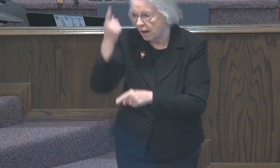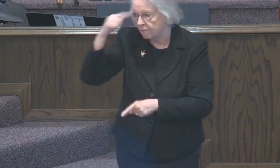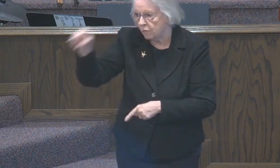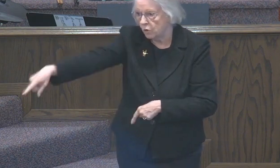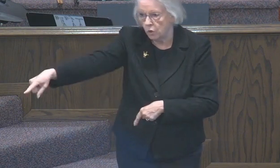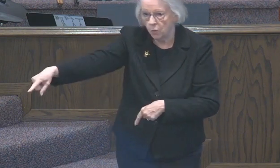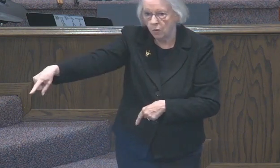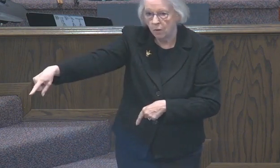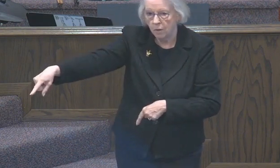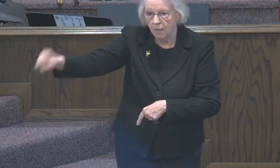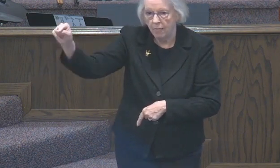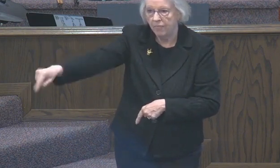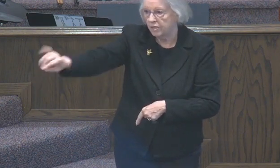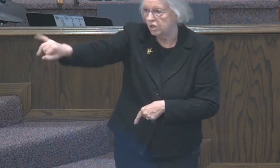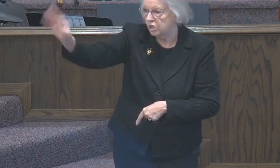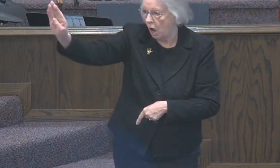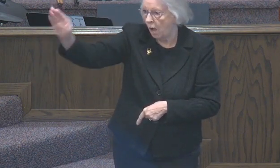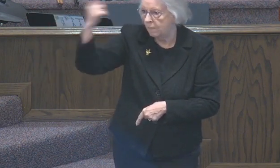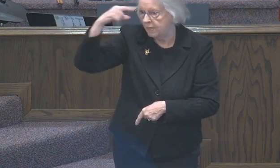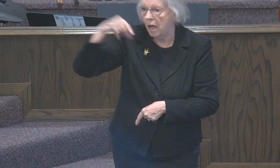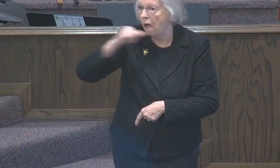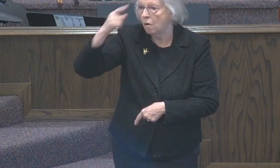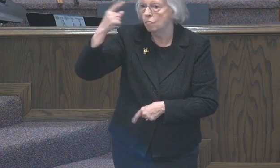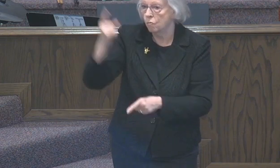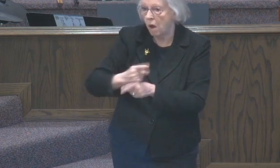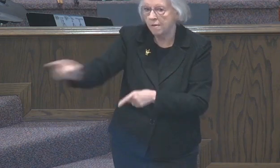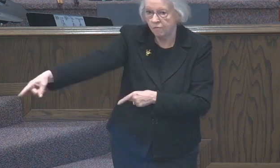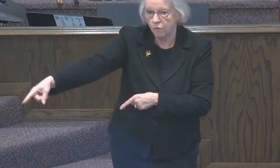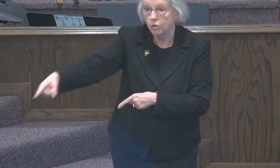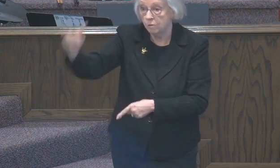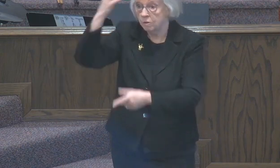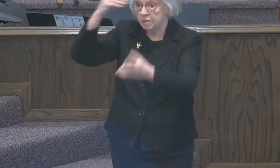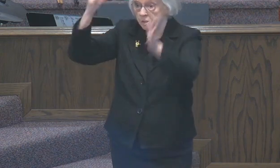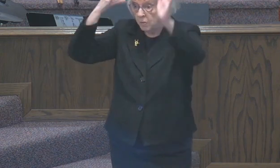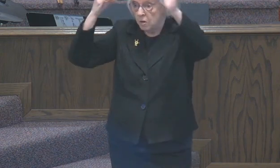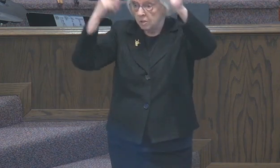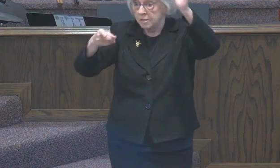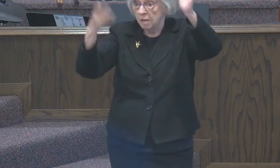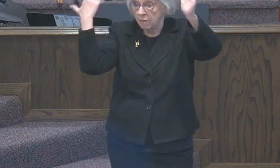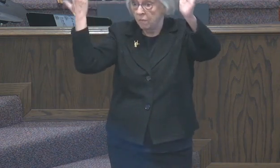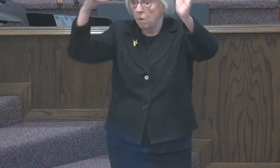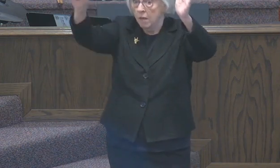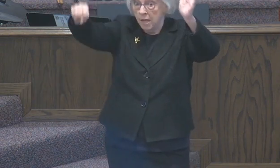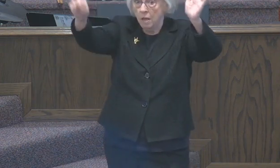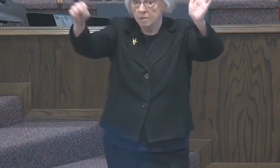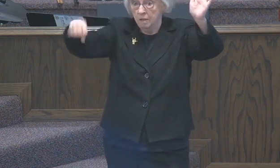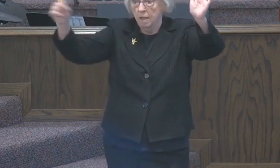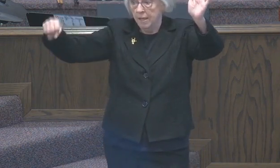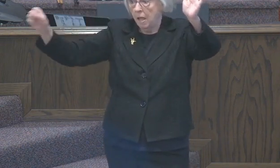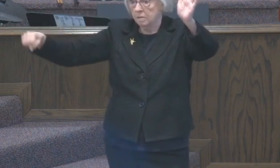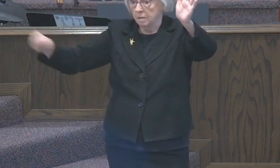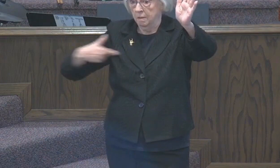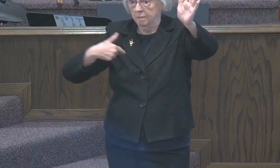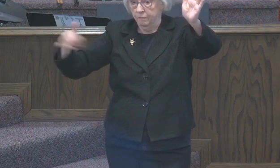And then Jesus closes out this section with the golden rule. Do unto others